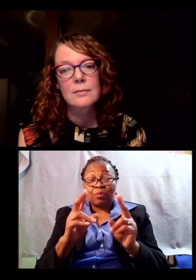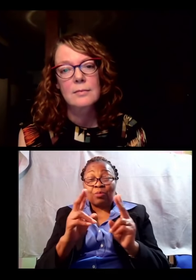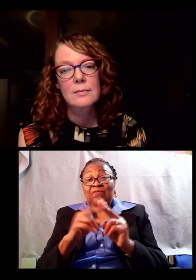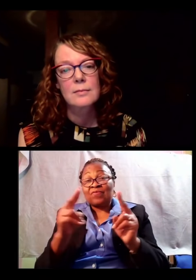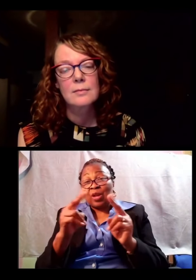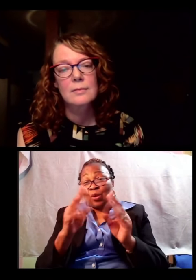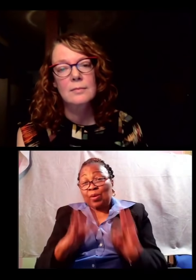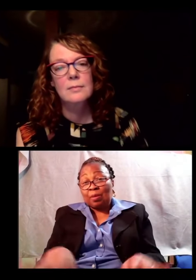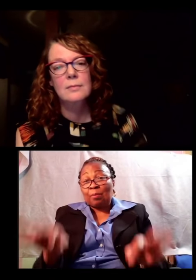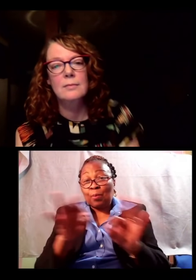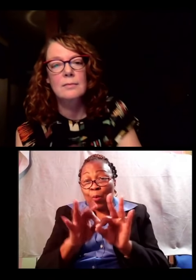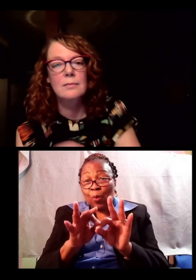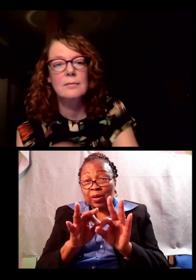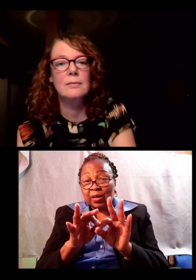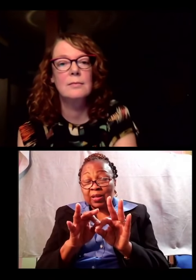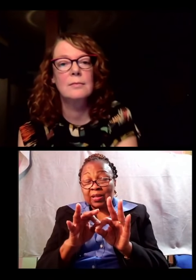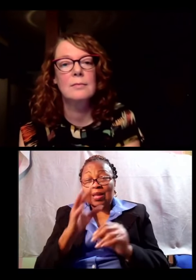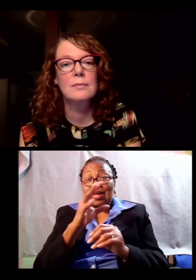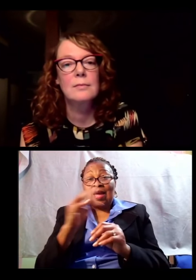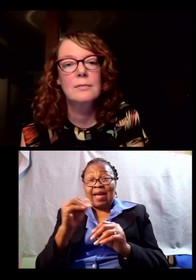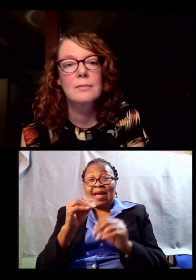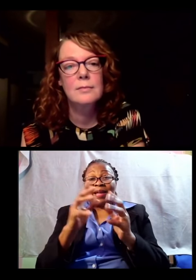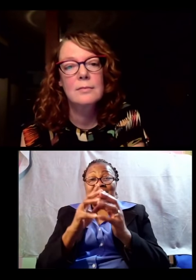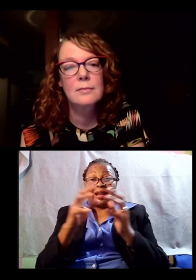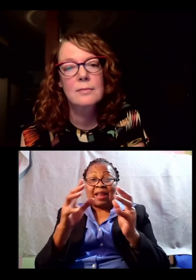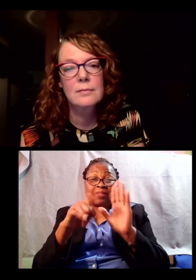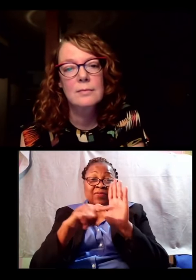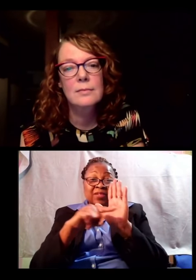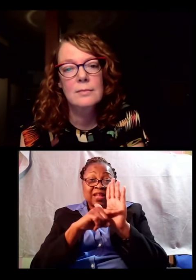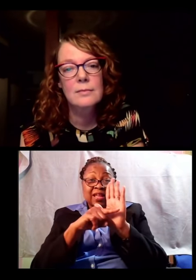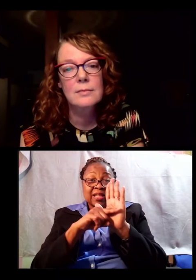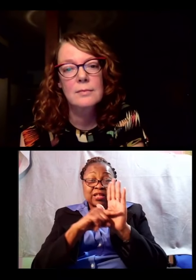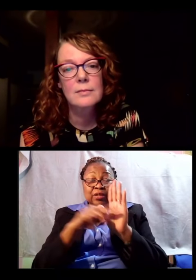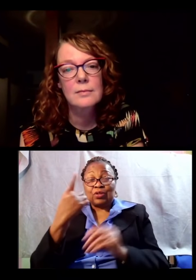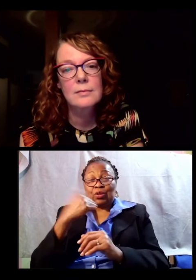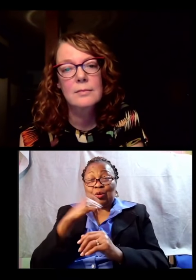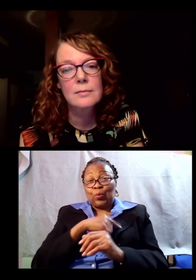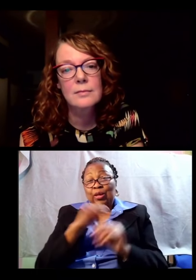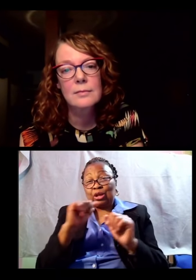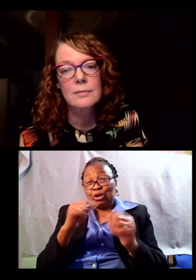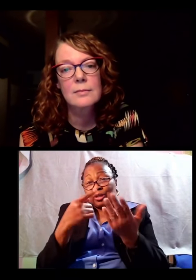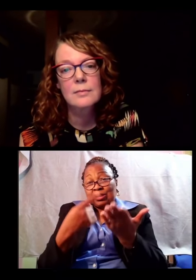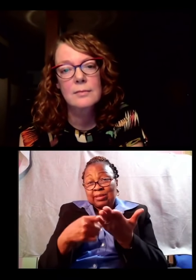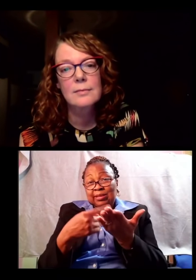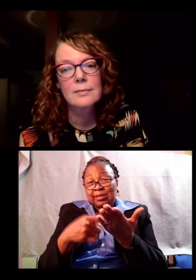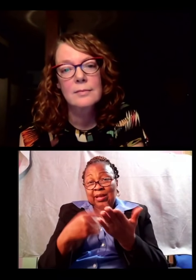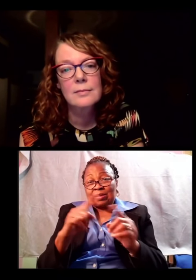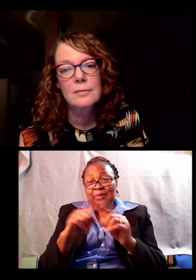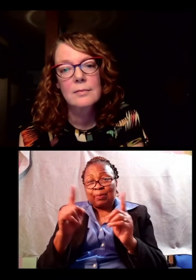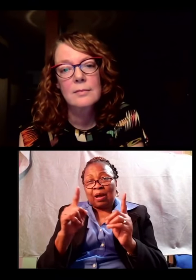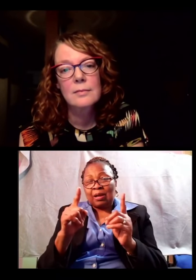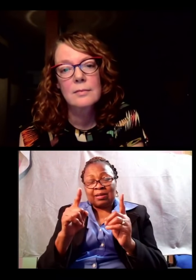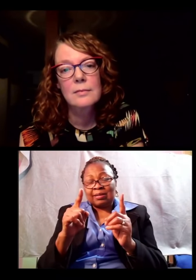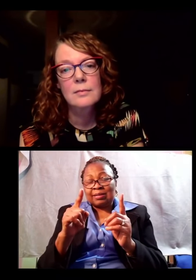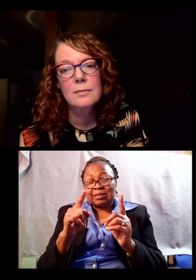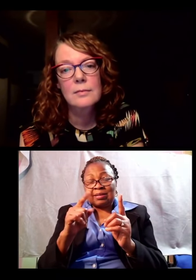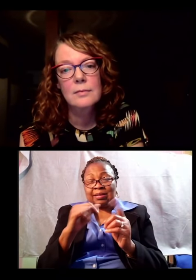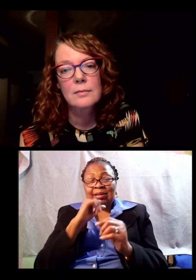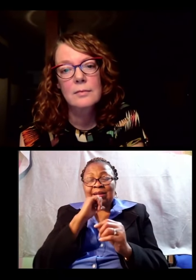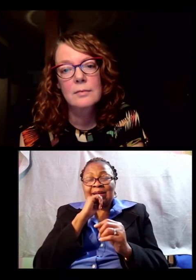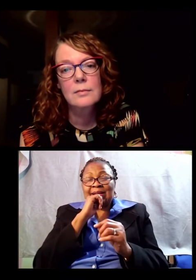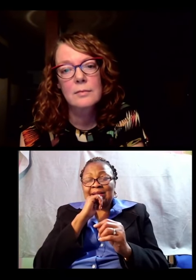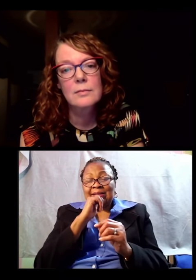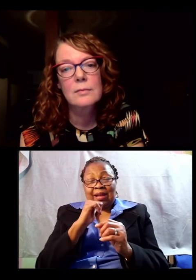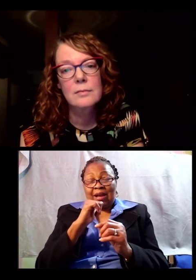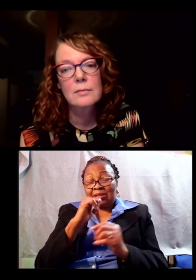important. And there's a lot of negatives that we could also talk about, but not to be dismissed